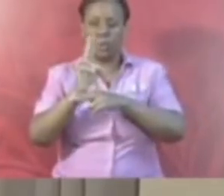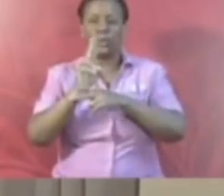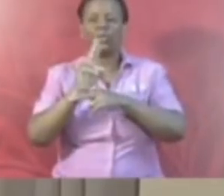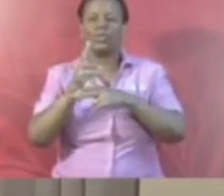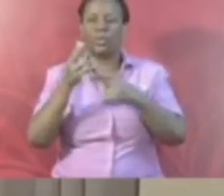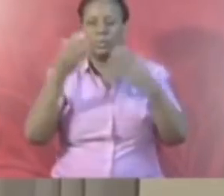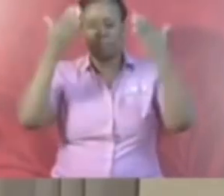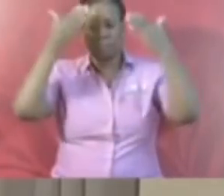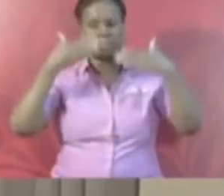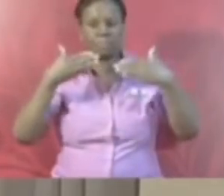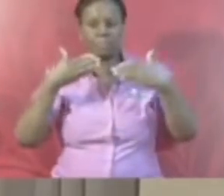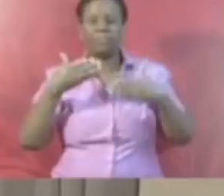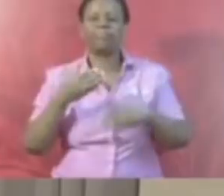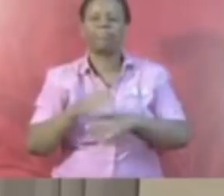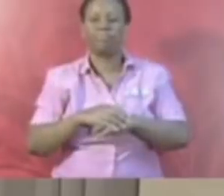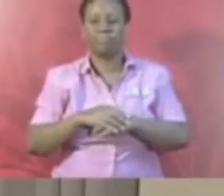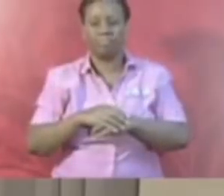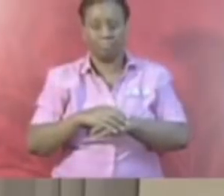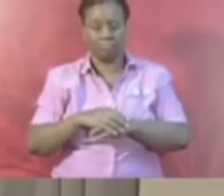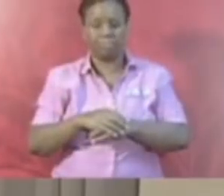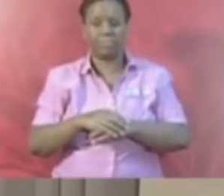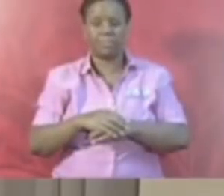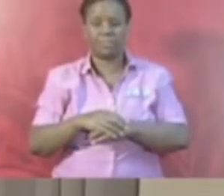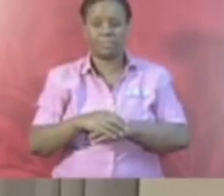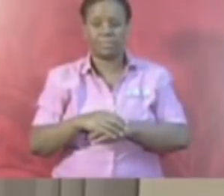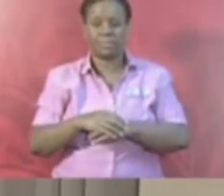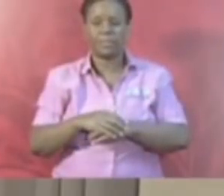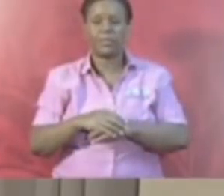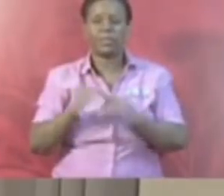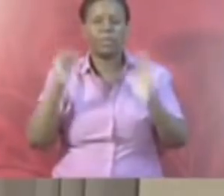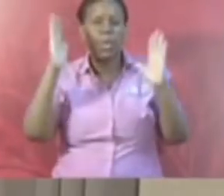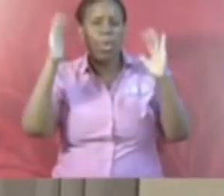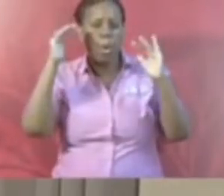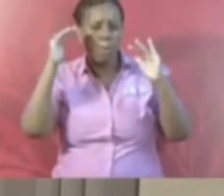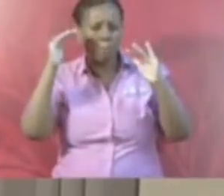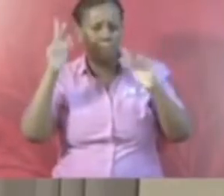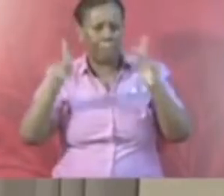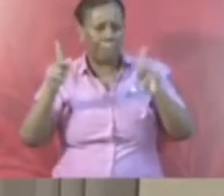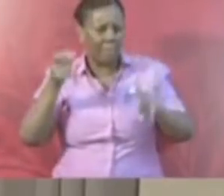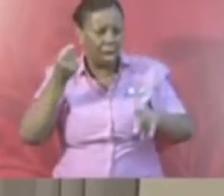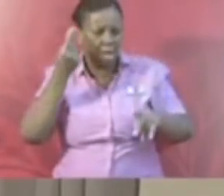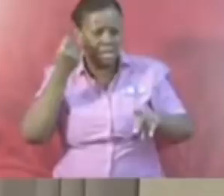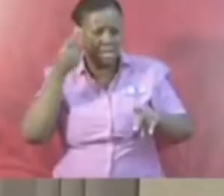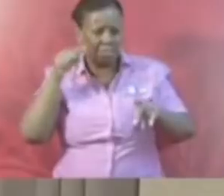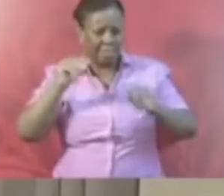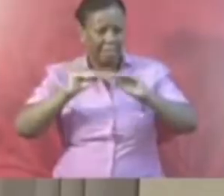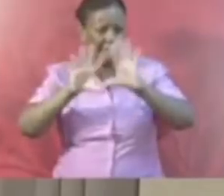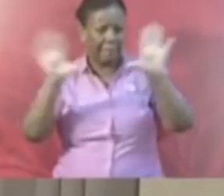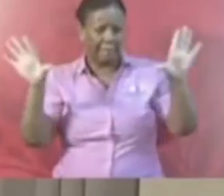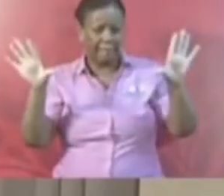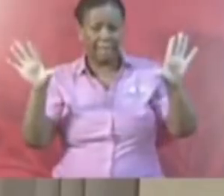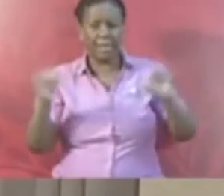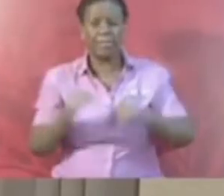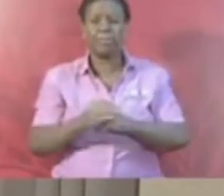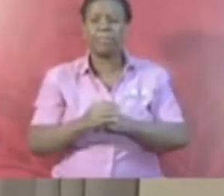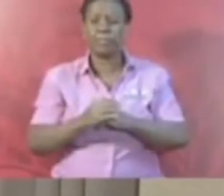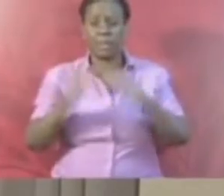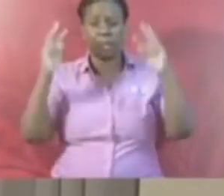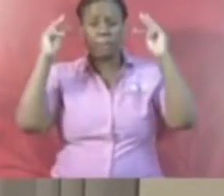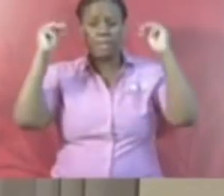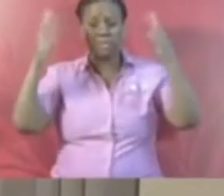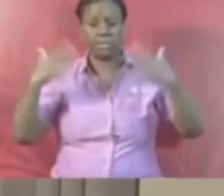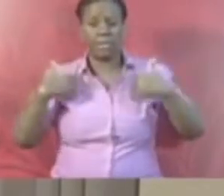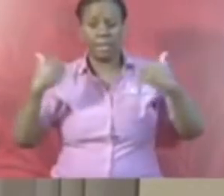face mask. So I'm hoping that that lends some clarity to it. On the Ministry of Health's website, on